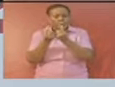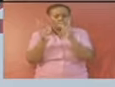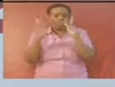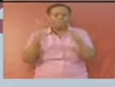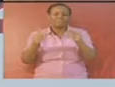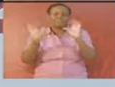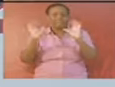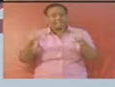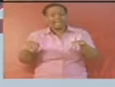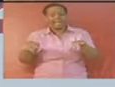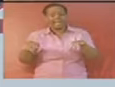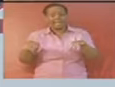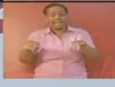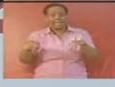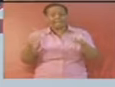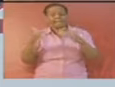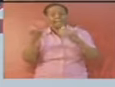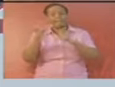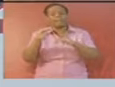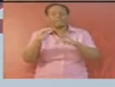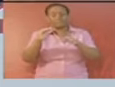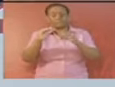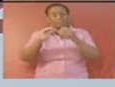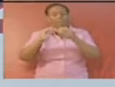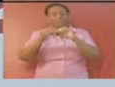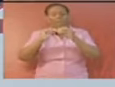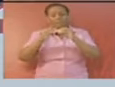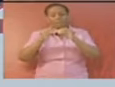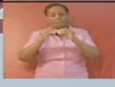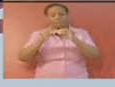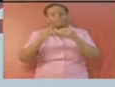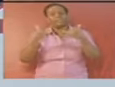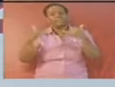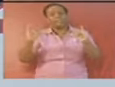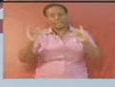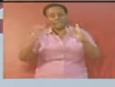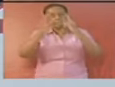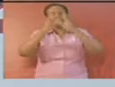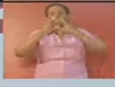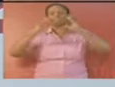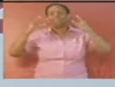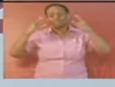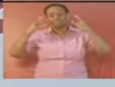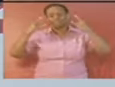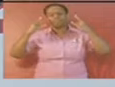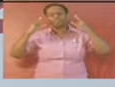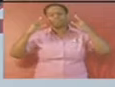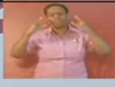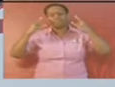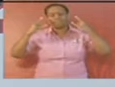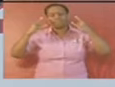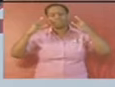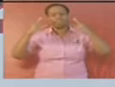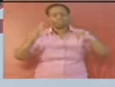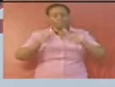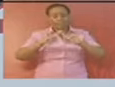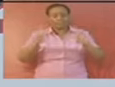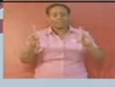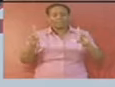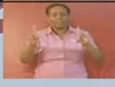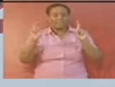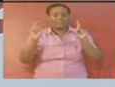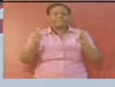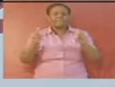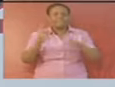masks. What we are scared about are those situations in social gatherings where masks are taken